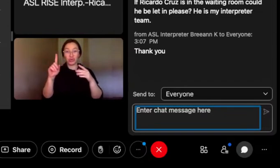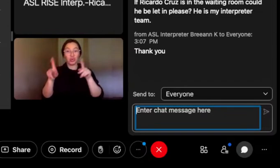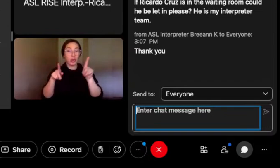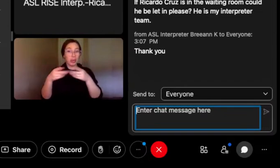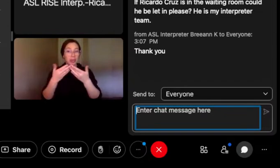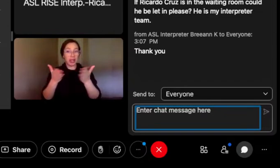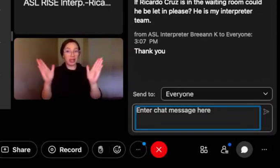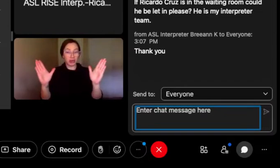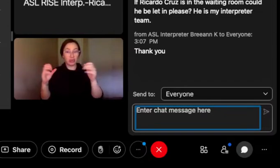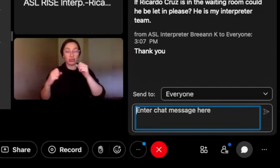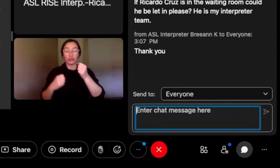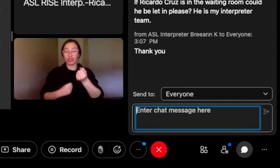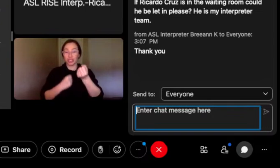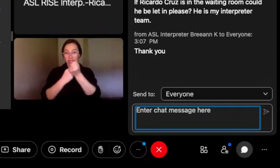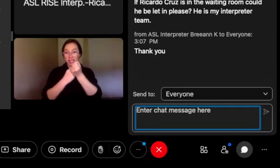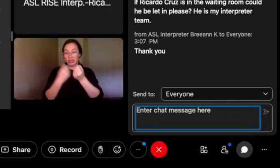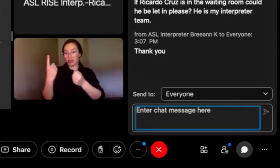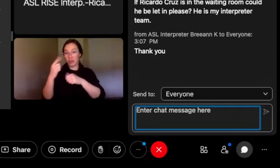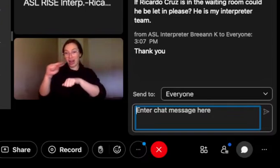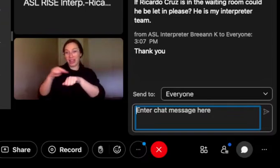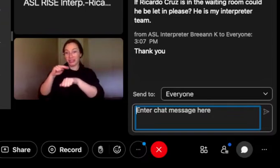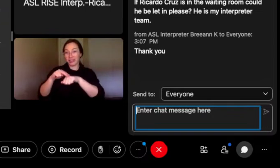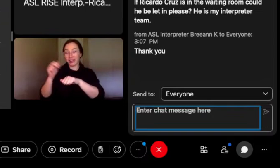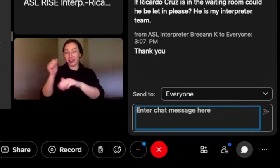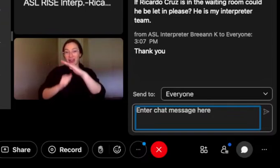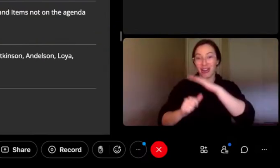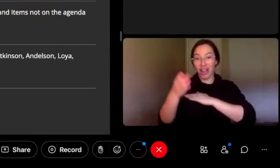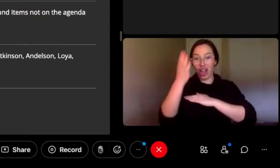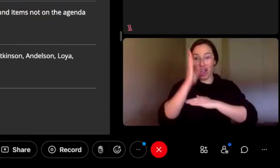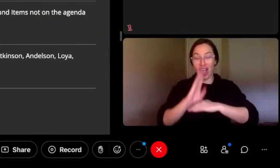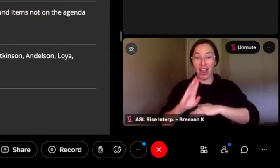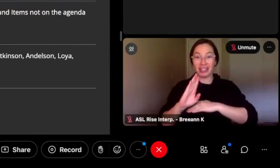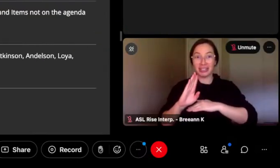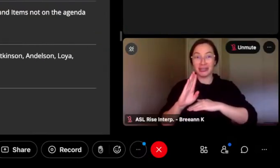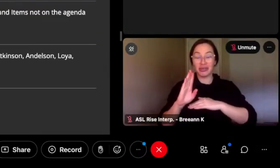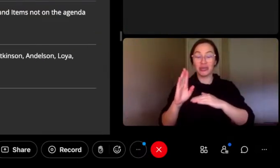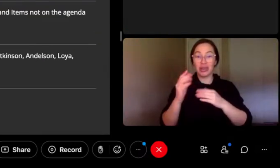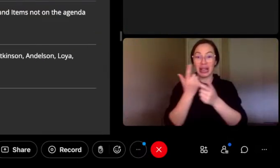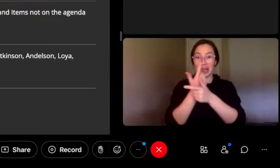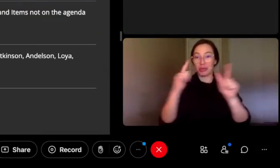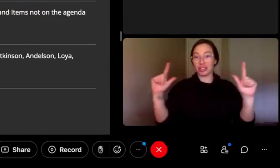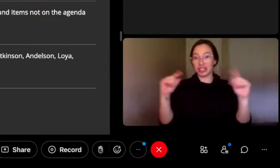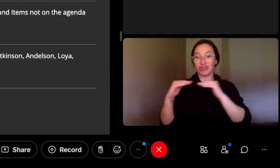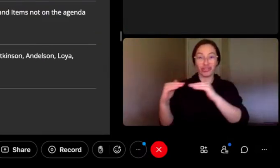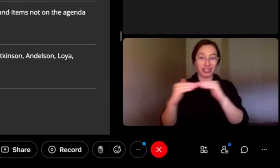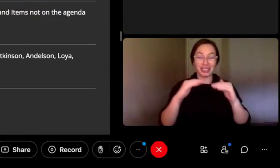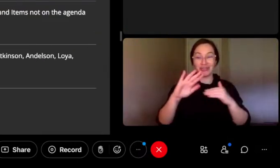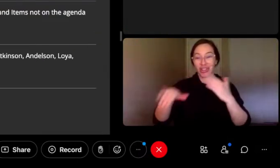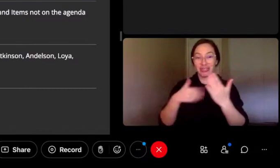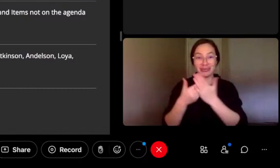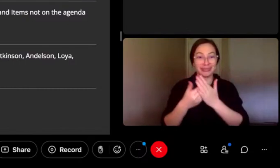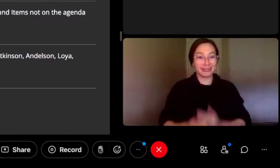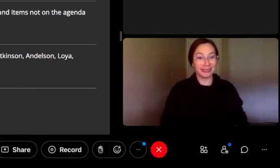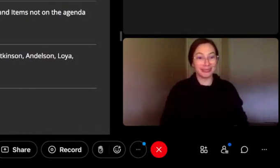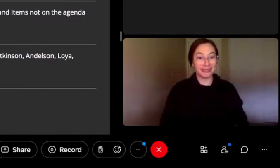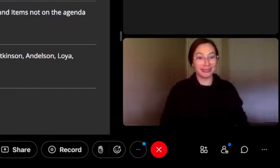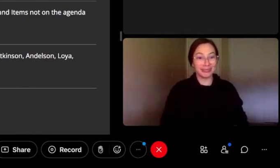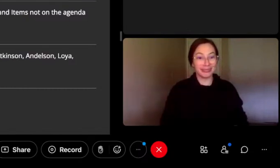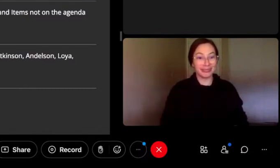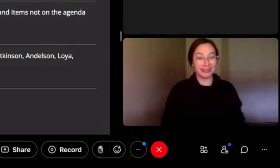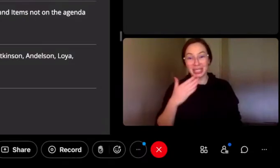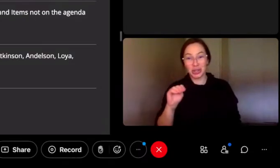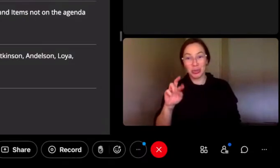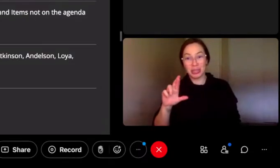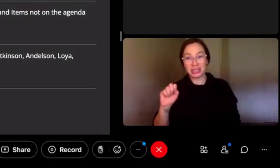which it stands, one nation under God, indivisible, with liberty and justice for all. Thank you, Mrs. Haro.